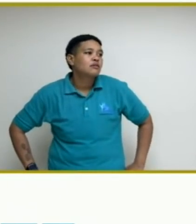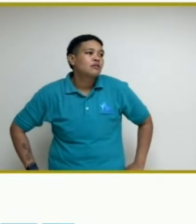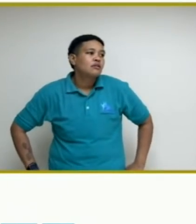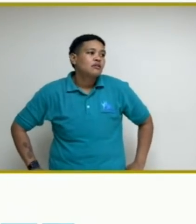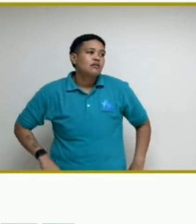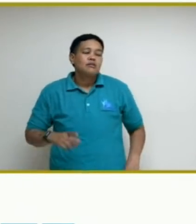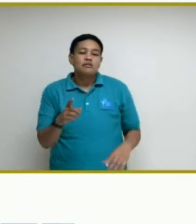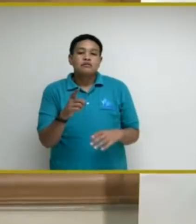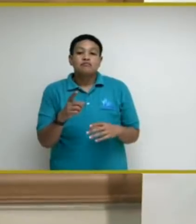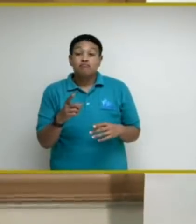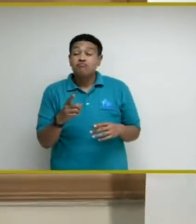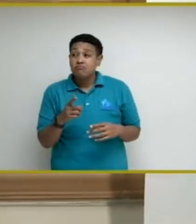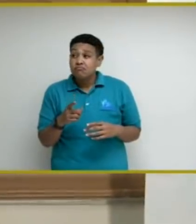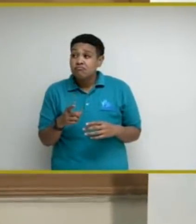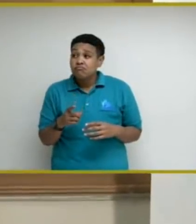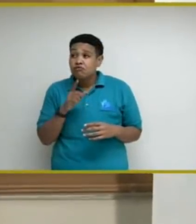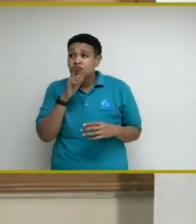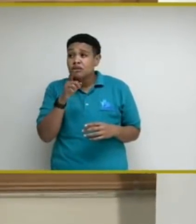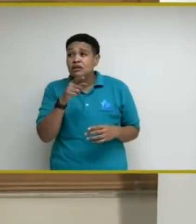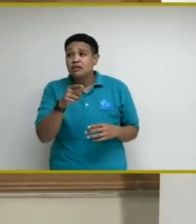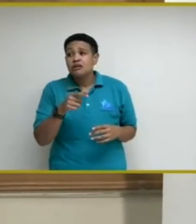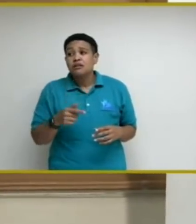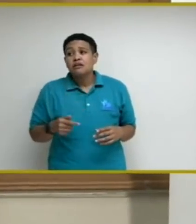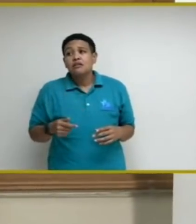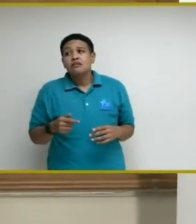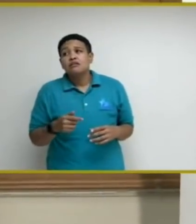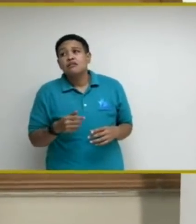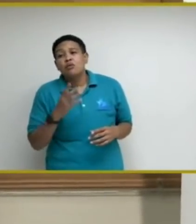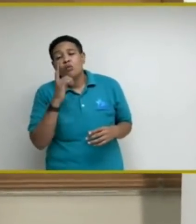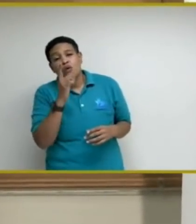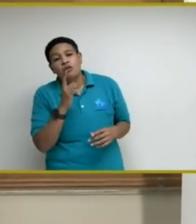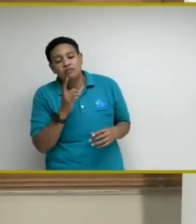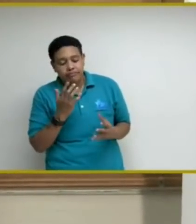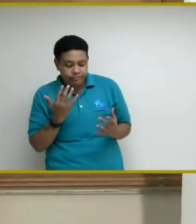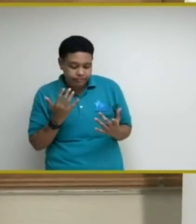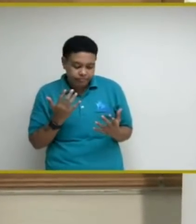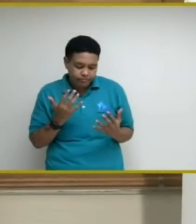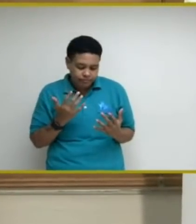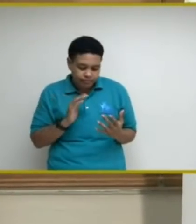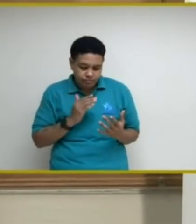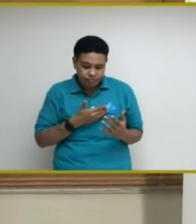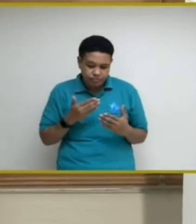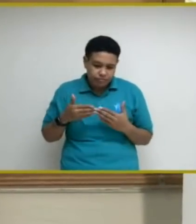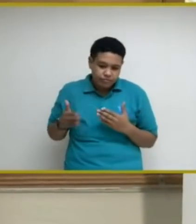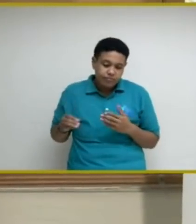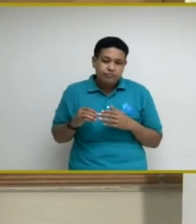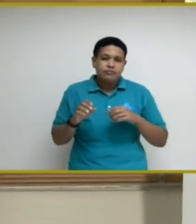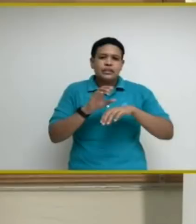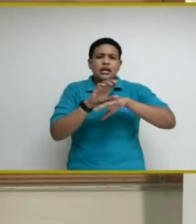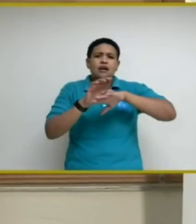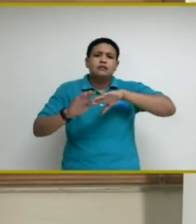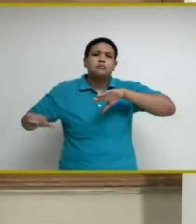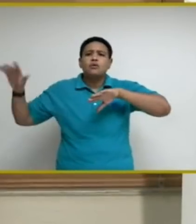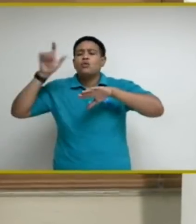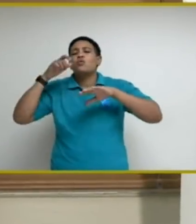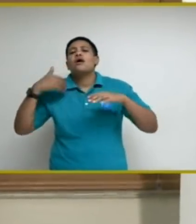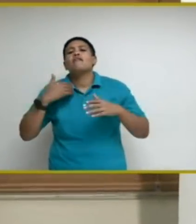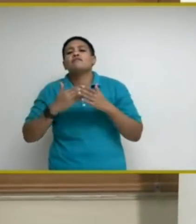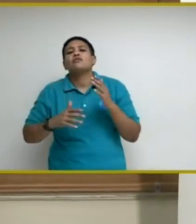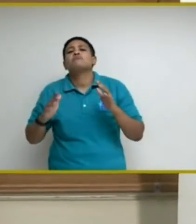All right, so there was one of our neighbors in the region that had